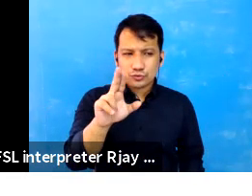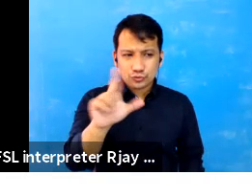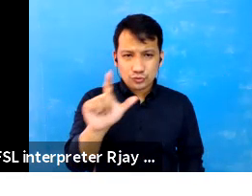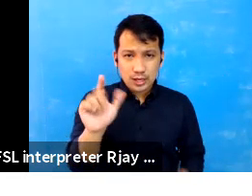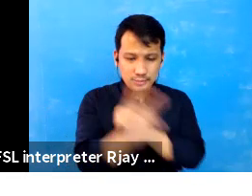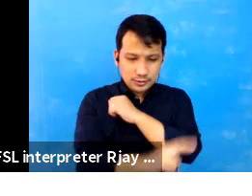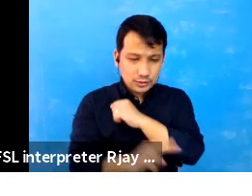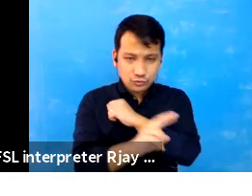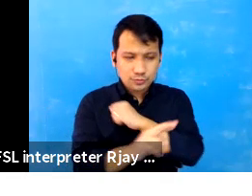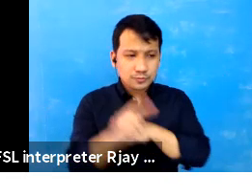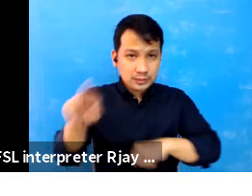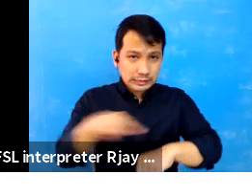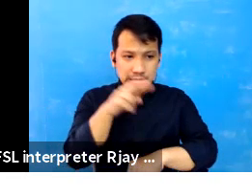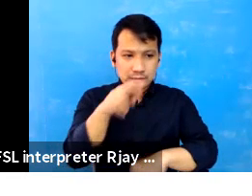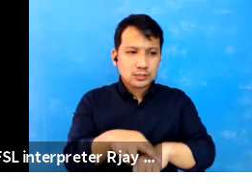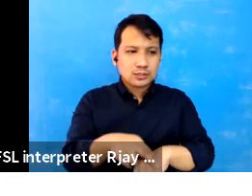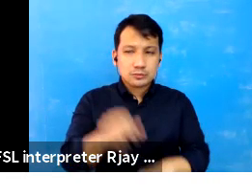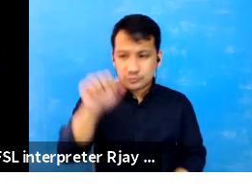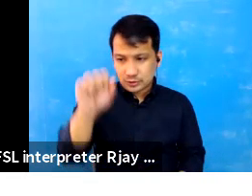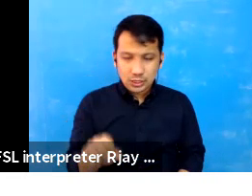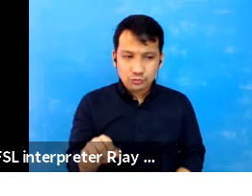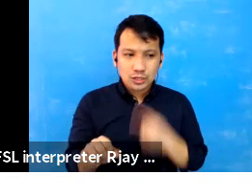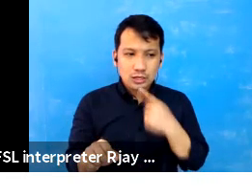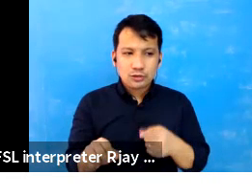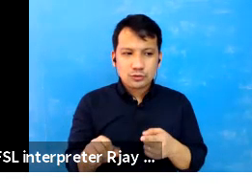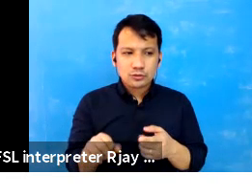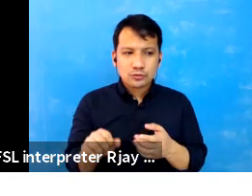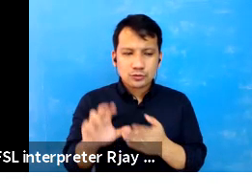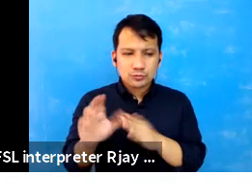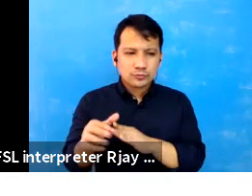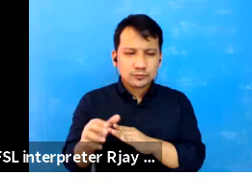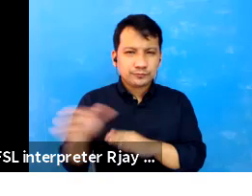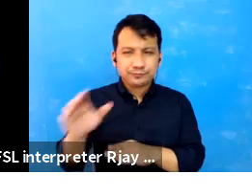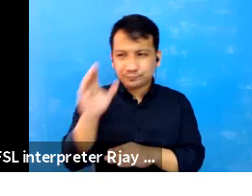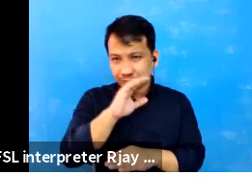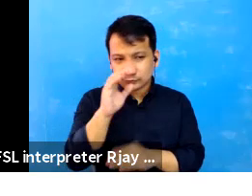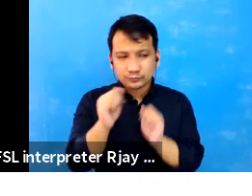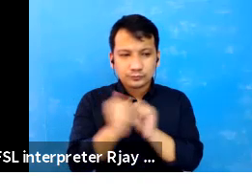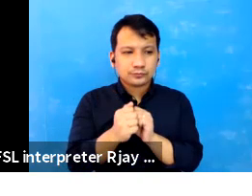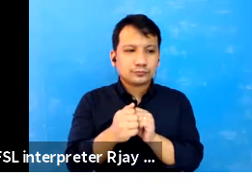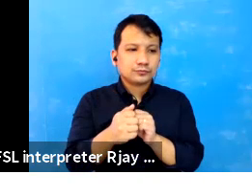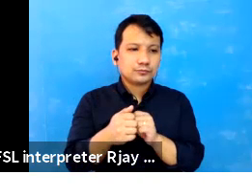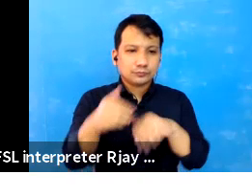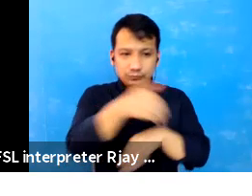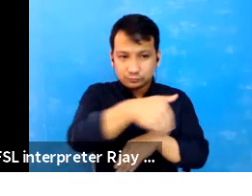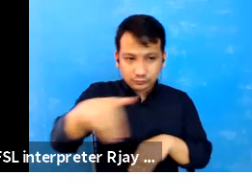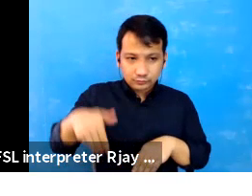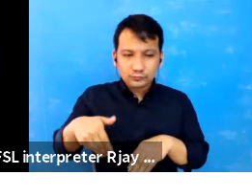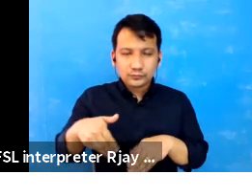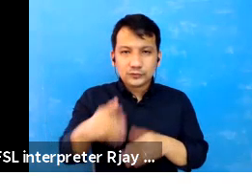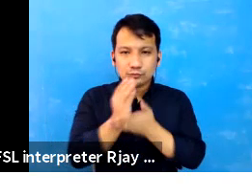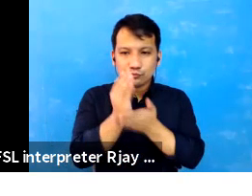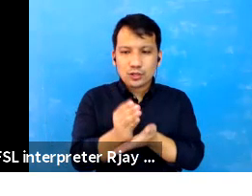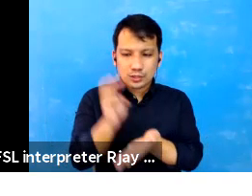9. The southern tip of the province is the municipality of Sibuco, bordering Zamboanga